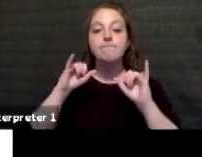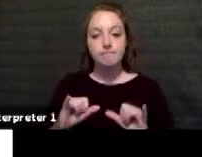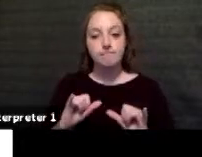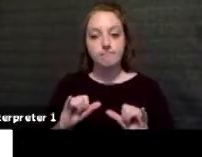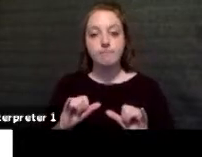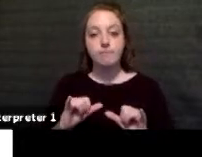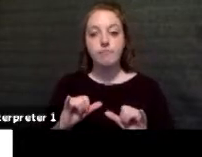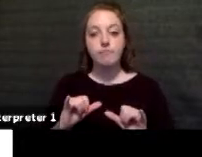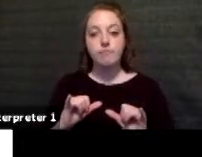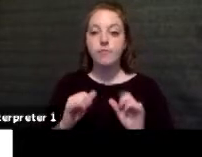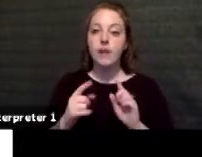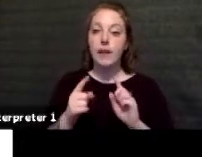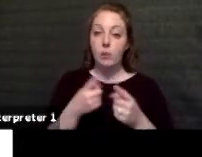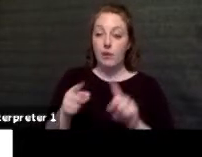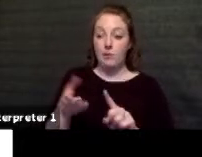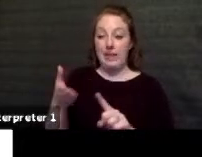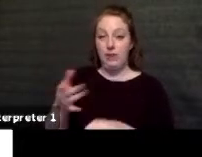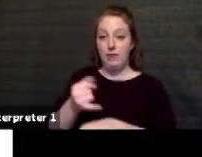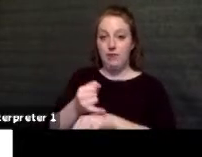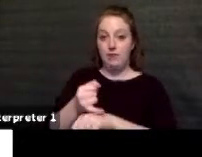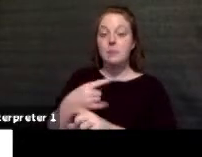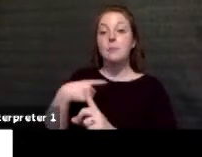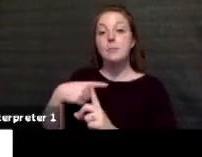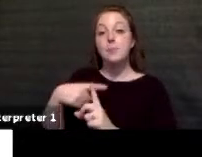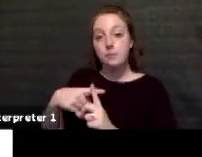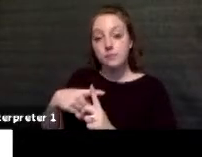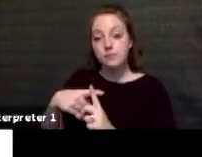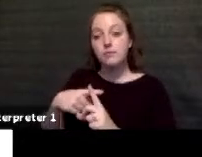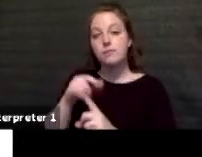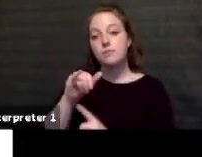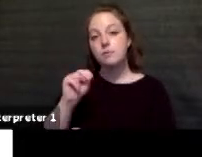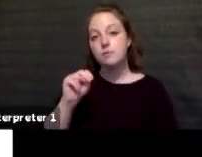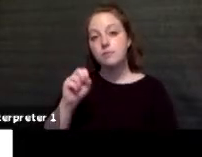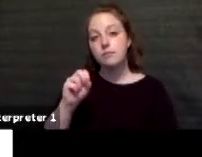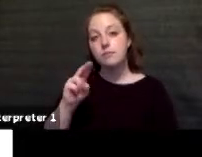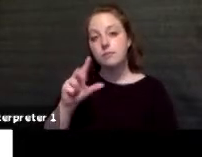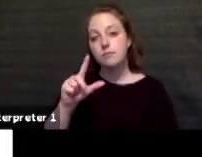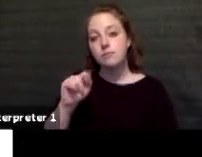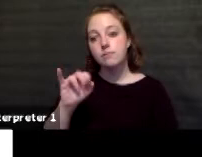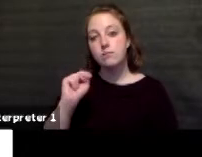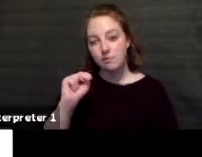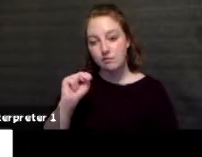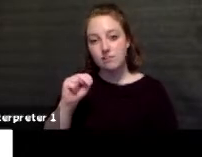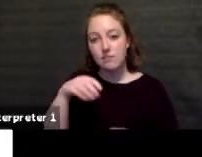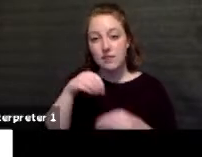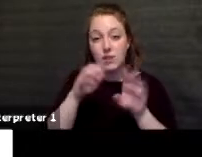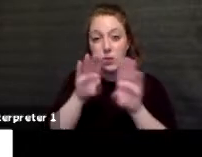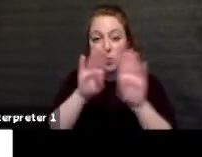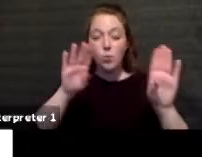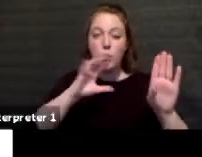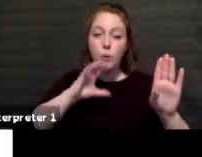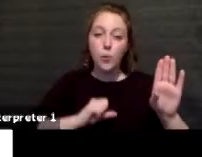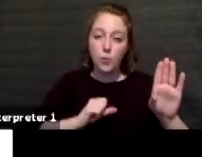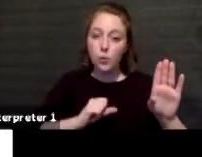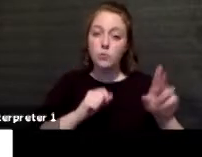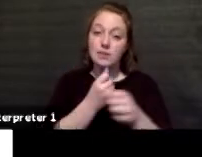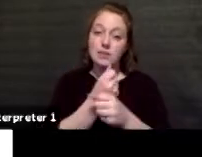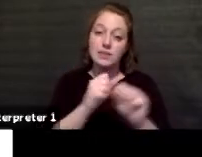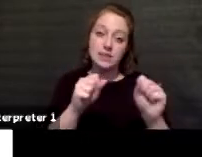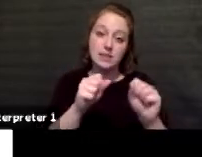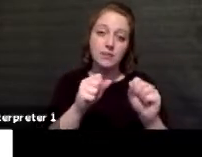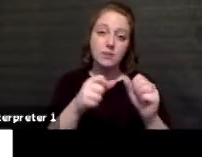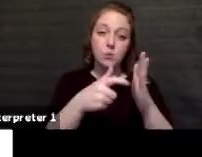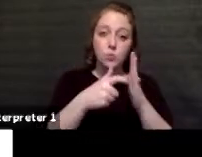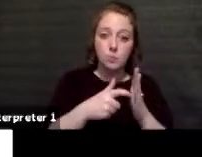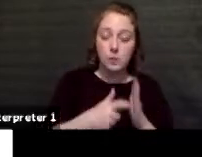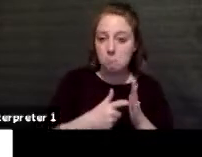what occurred there at the campus, but also the insulation that's in the walls. It's older construction, doesn't have as many safety elements as far